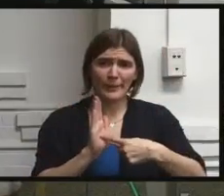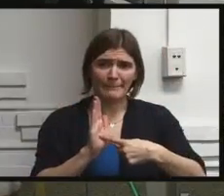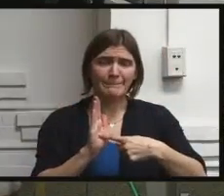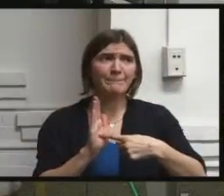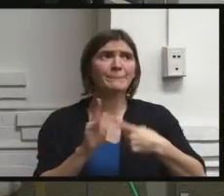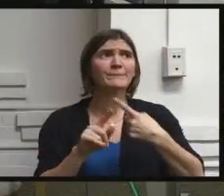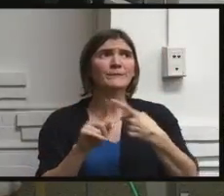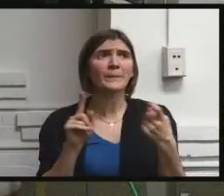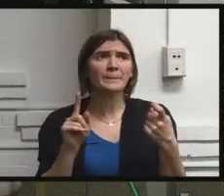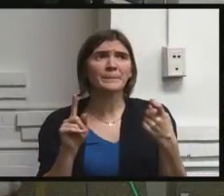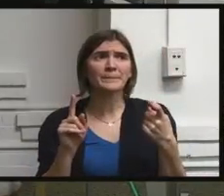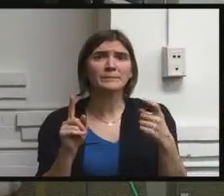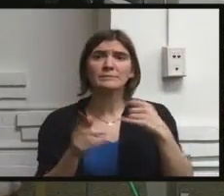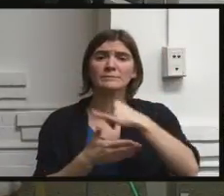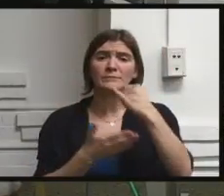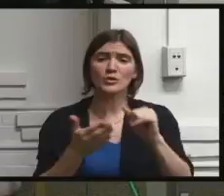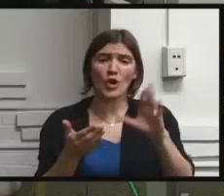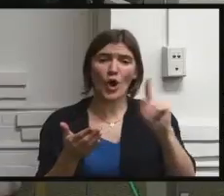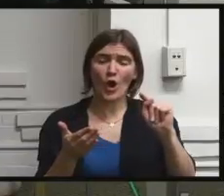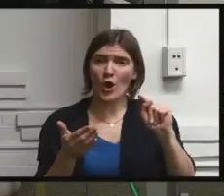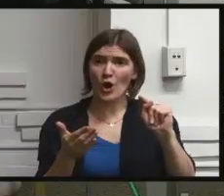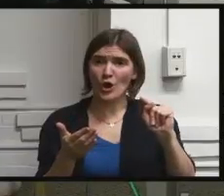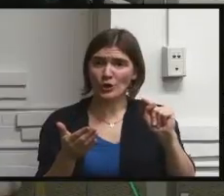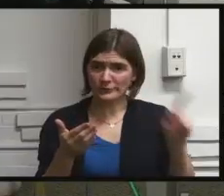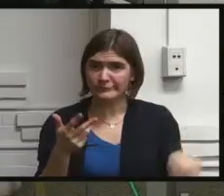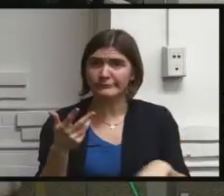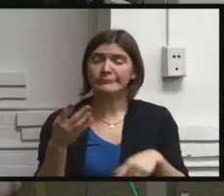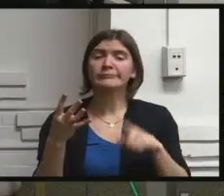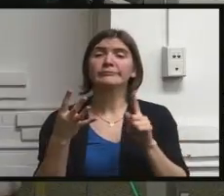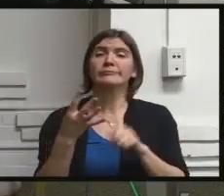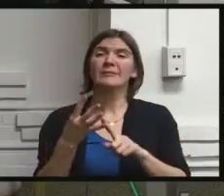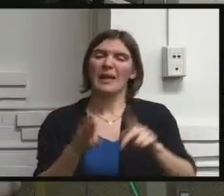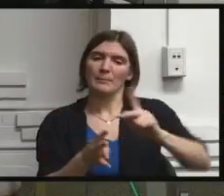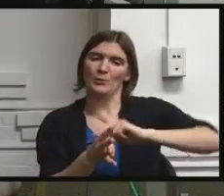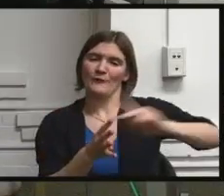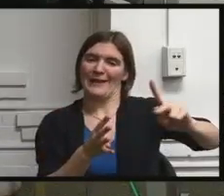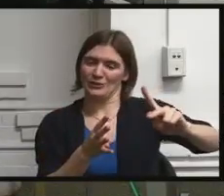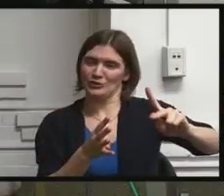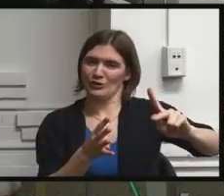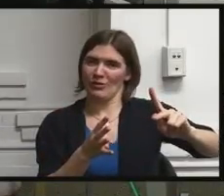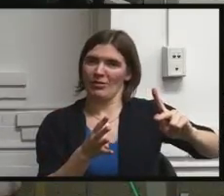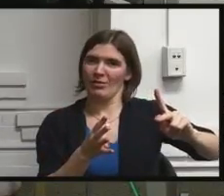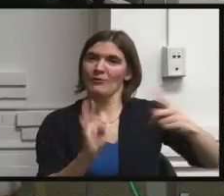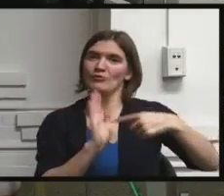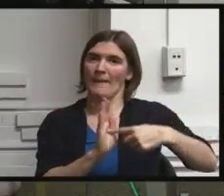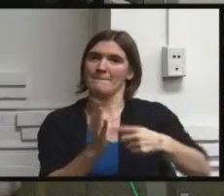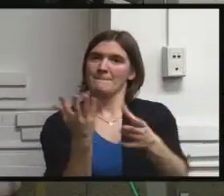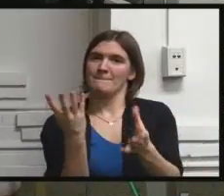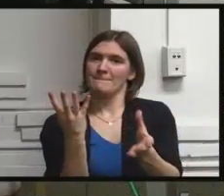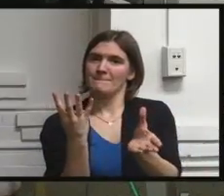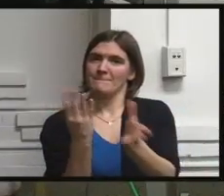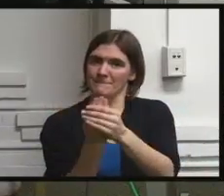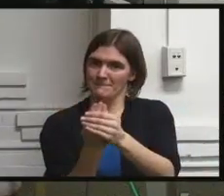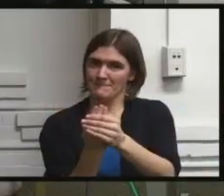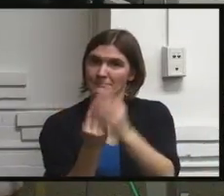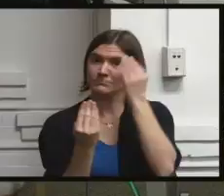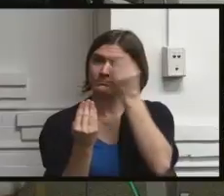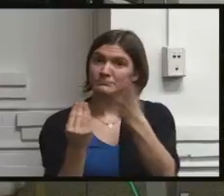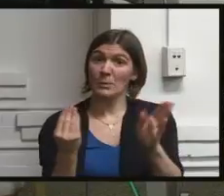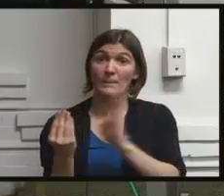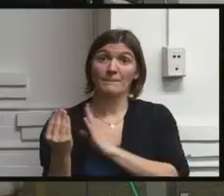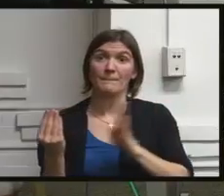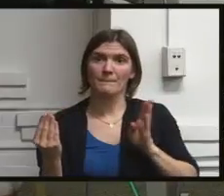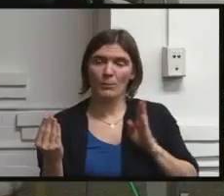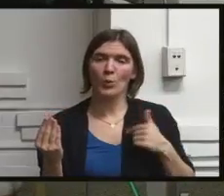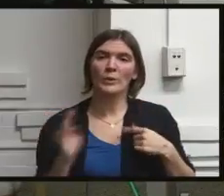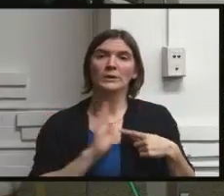representatives on our board of directors from the arts community and from the professional community. So at first blush, we want to make sure as a